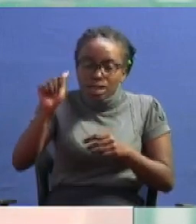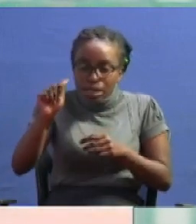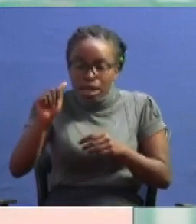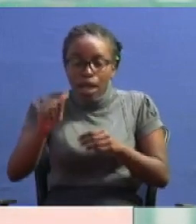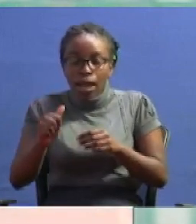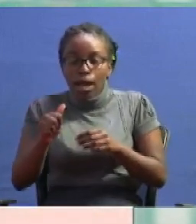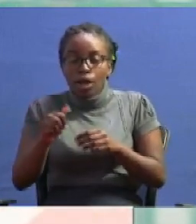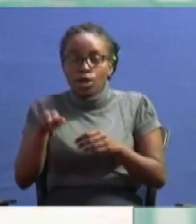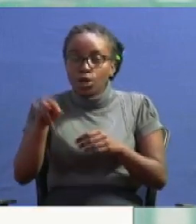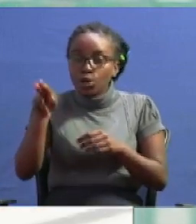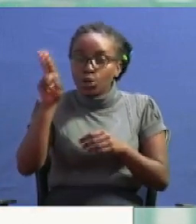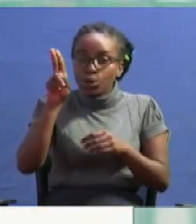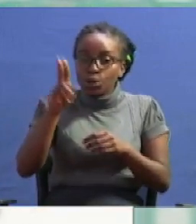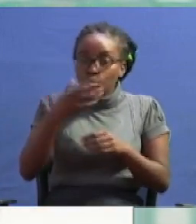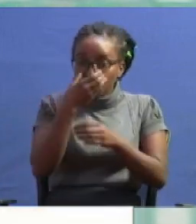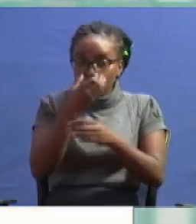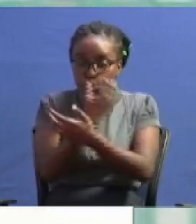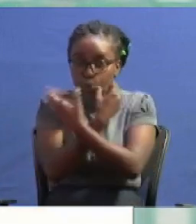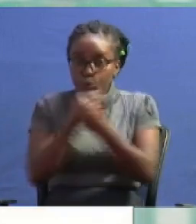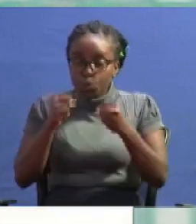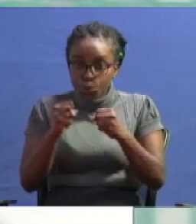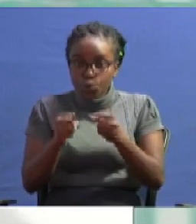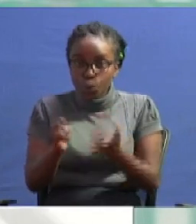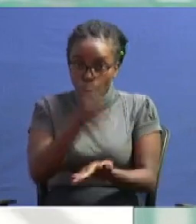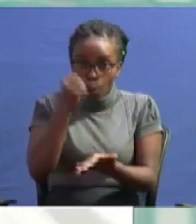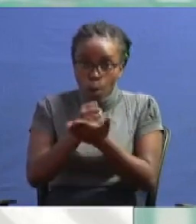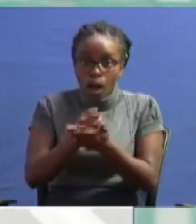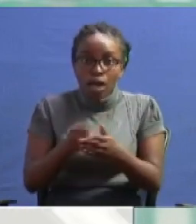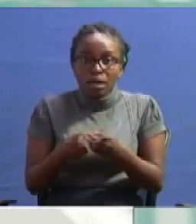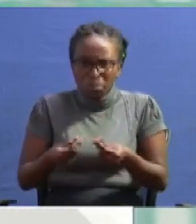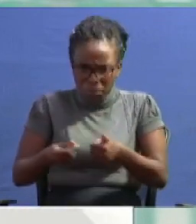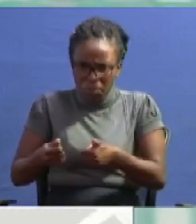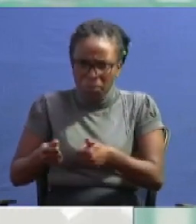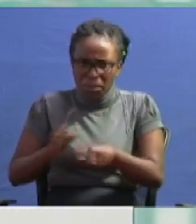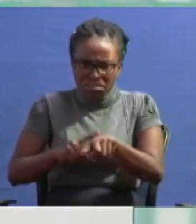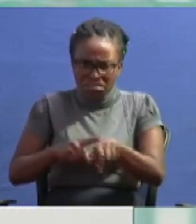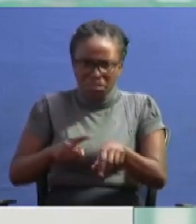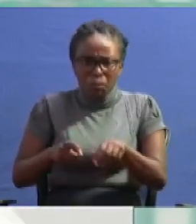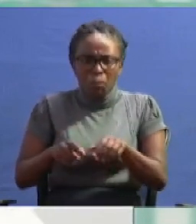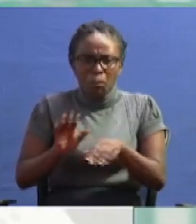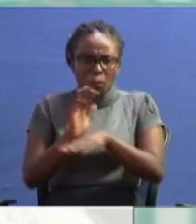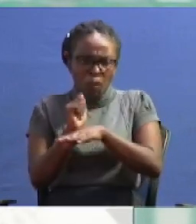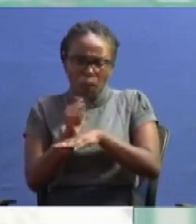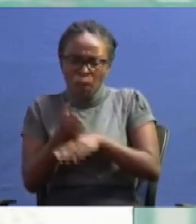And consequently, he paid the piper, he is calling the tunes. And now Gachagua